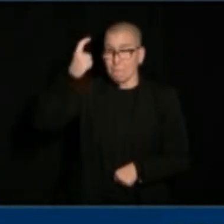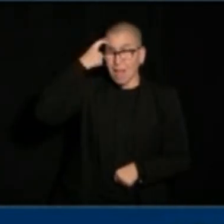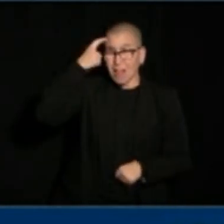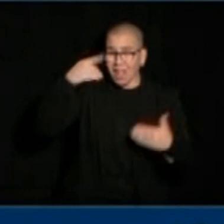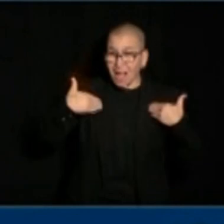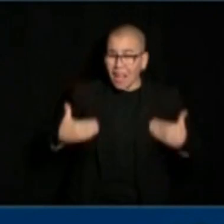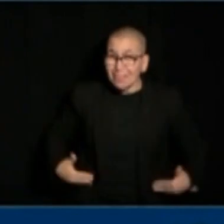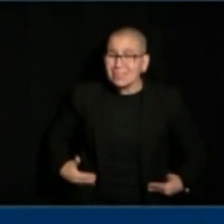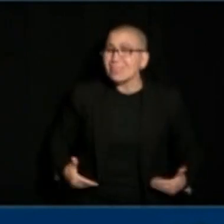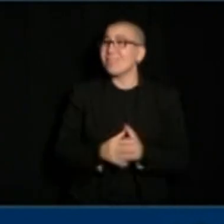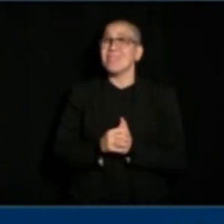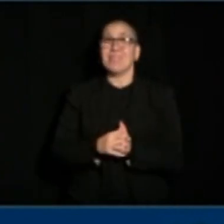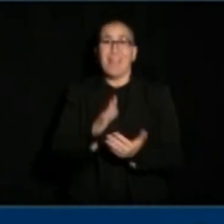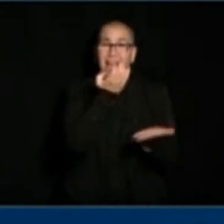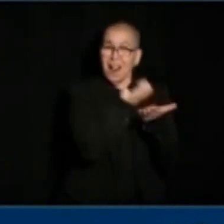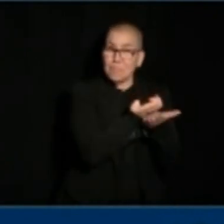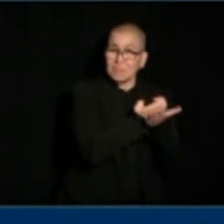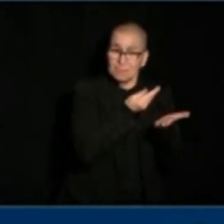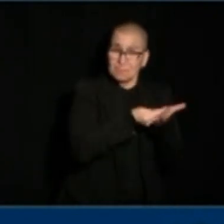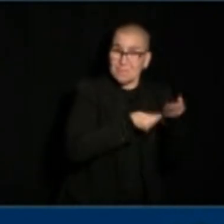There's a trade-off in what we do.